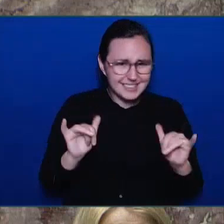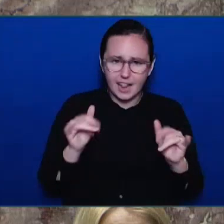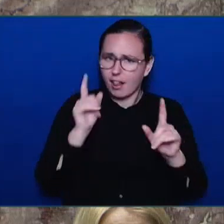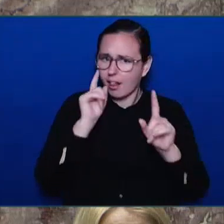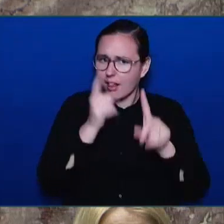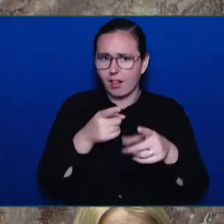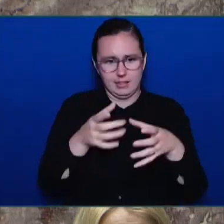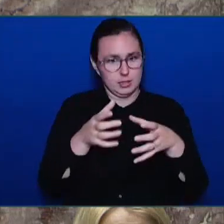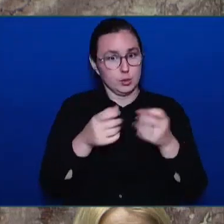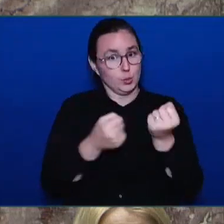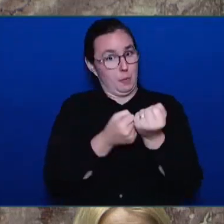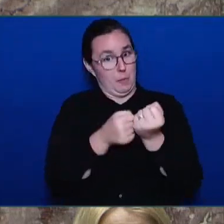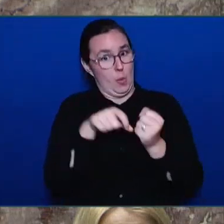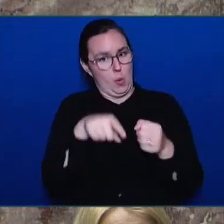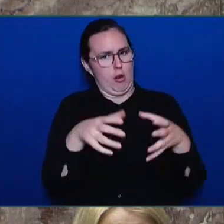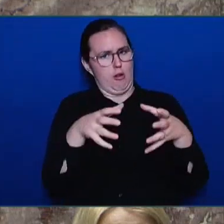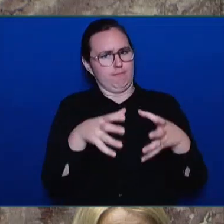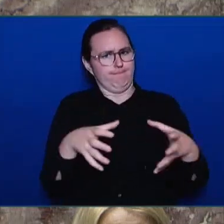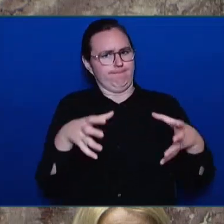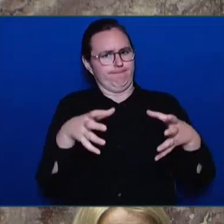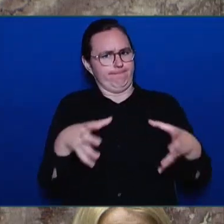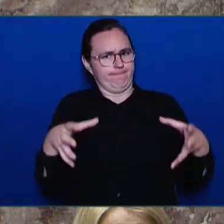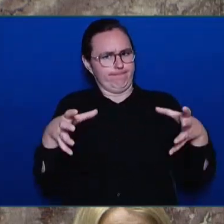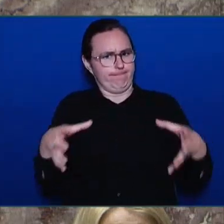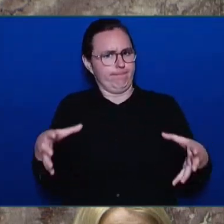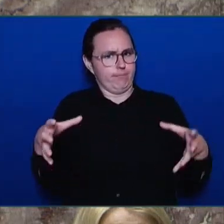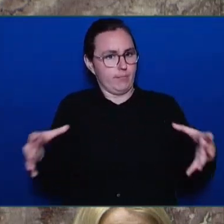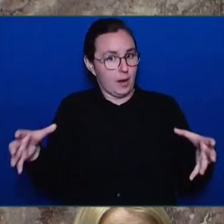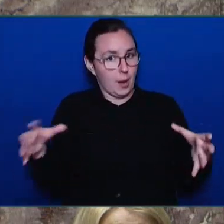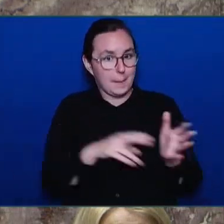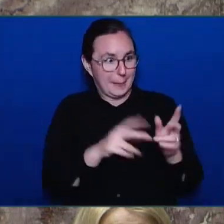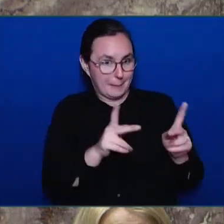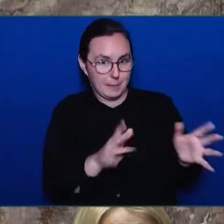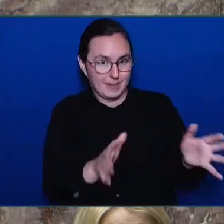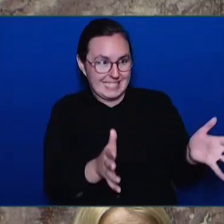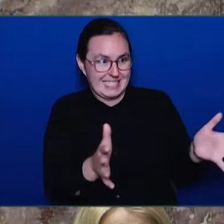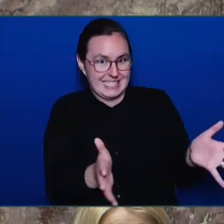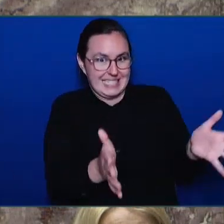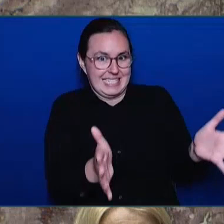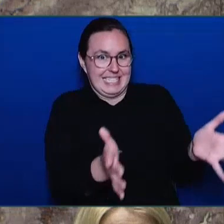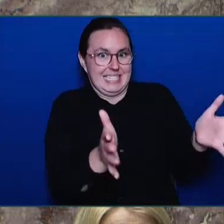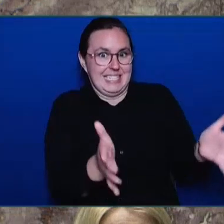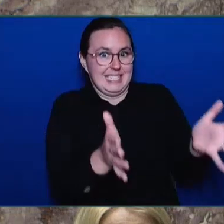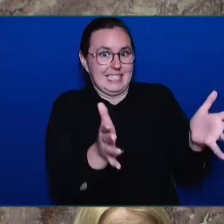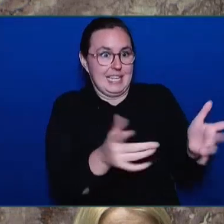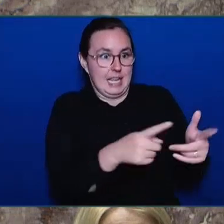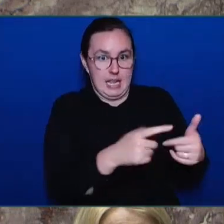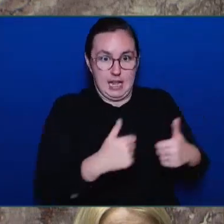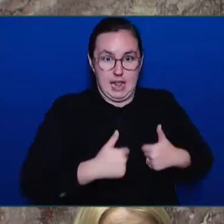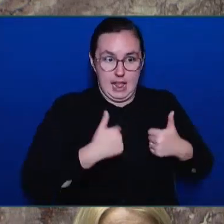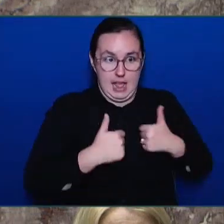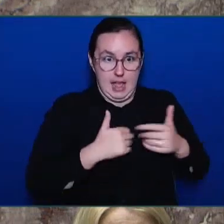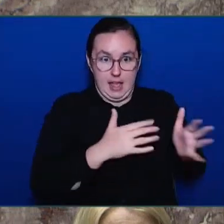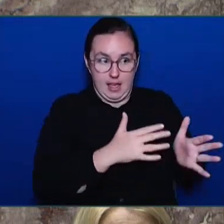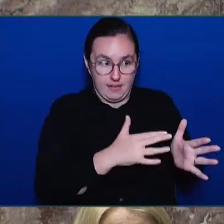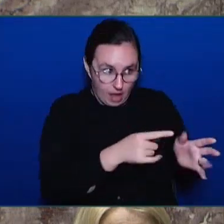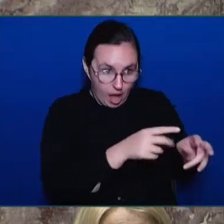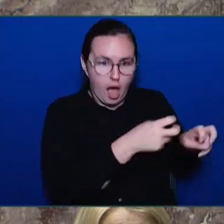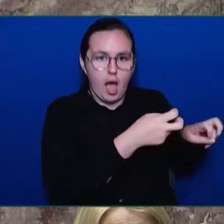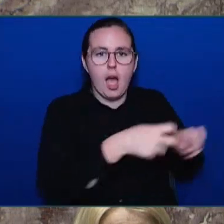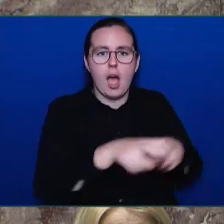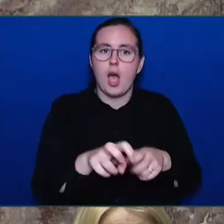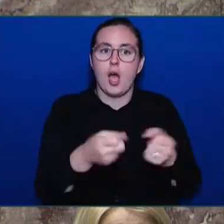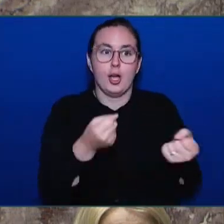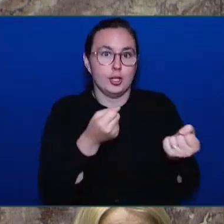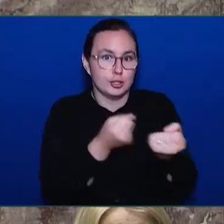think keeping British Columbians alive and giving them a chance to recover is important. We know that